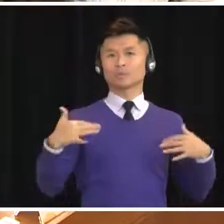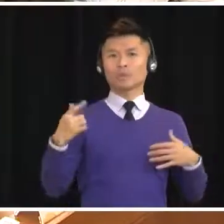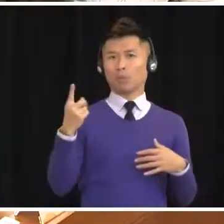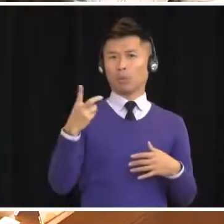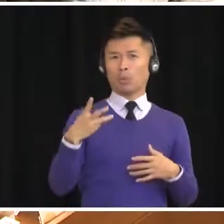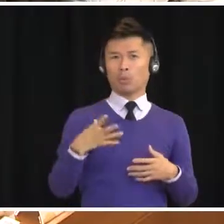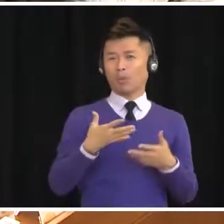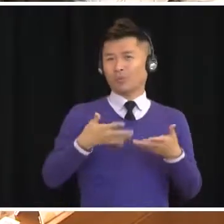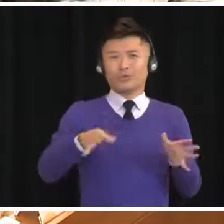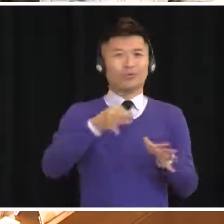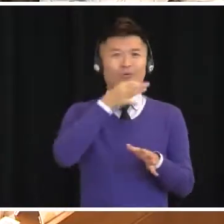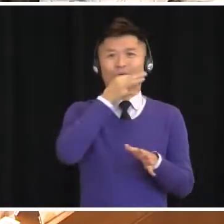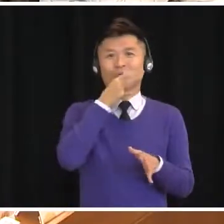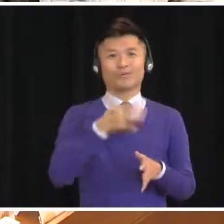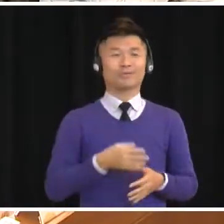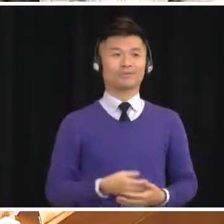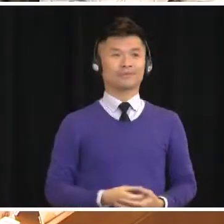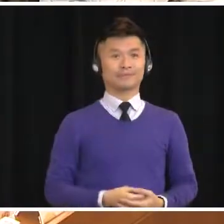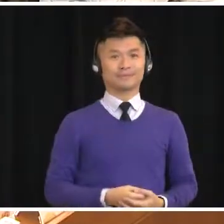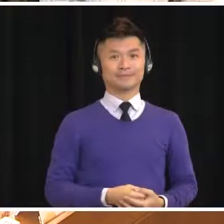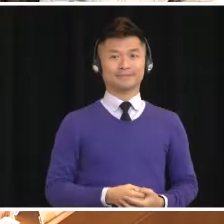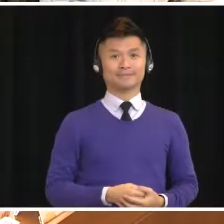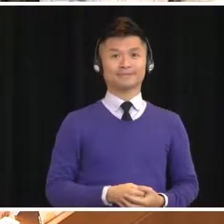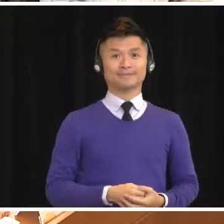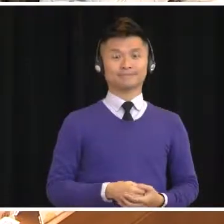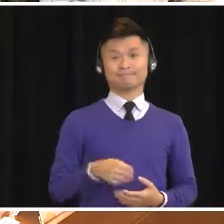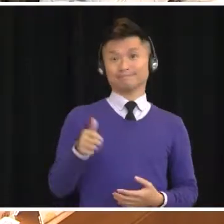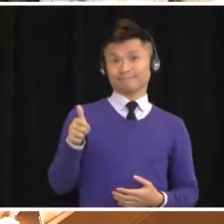Yeah. Mrs. Carr.